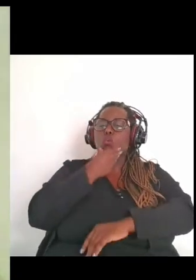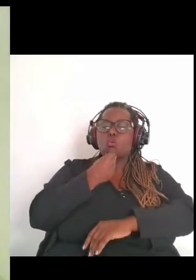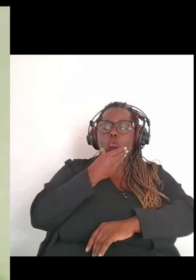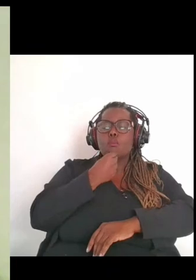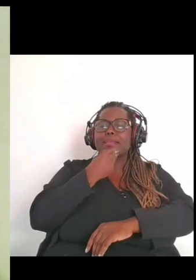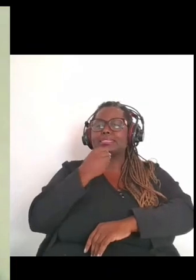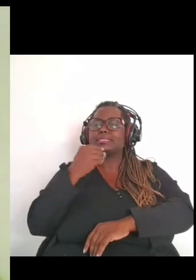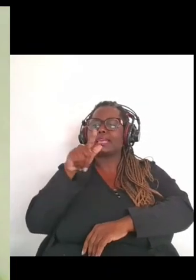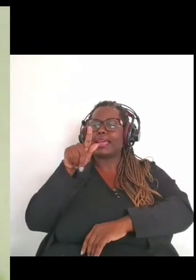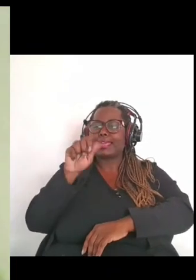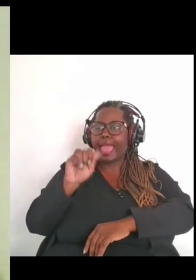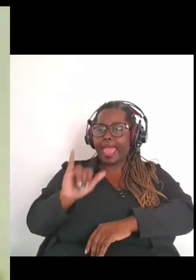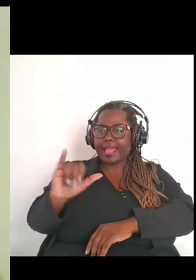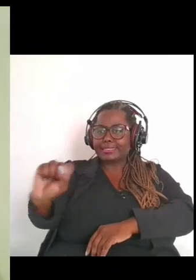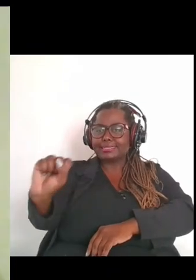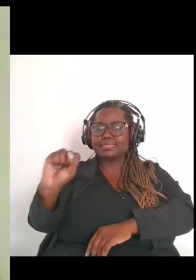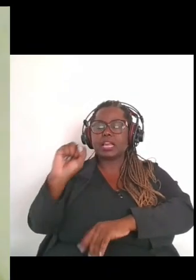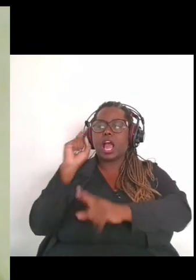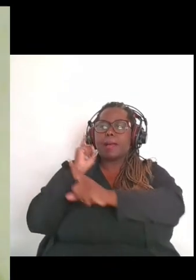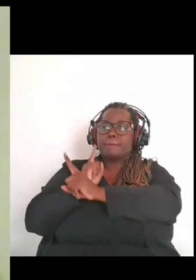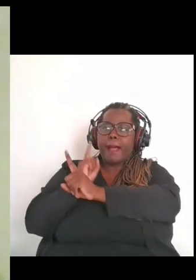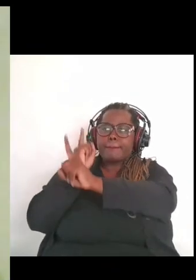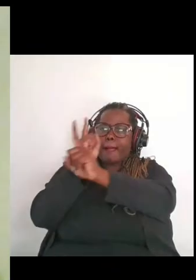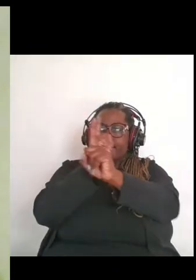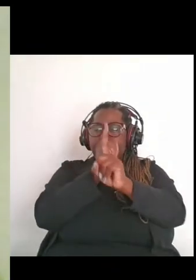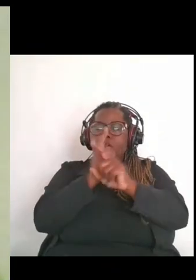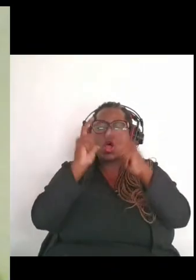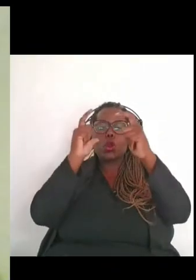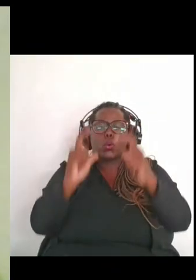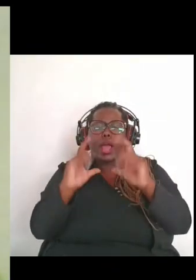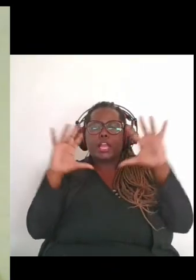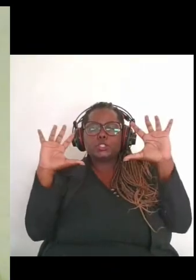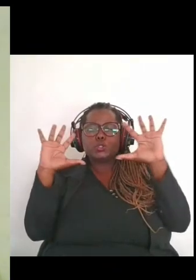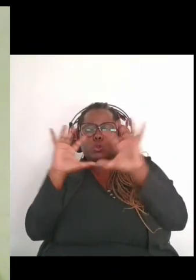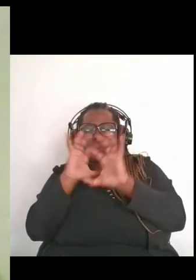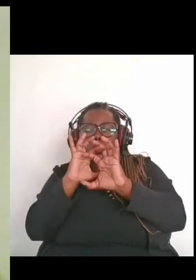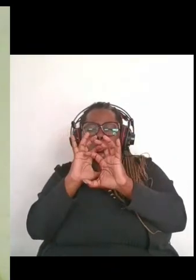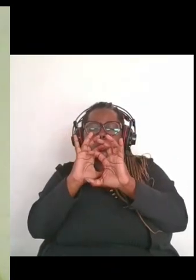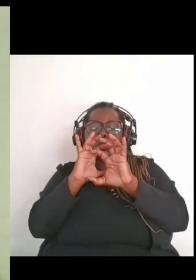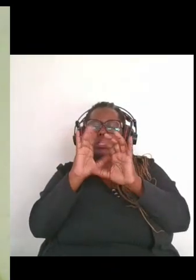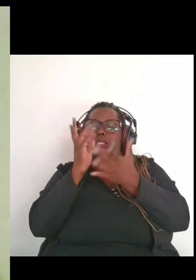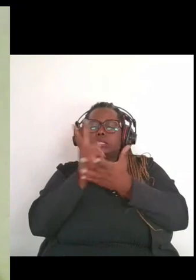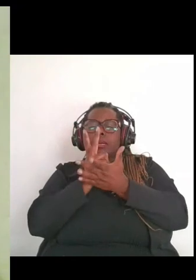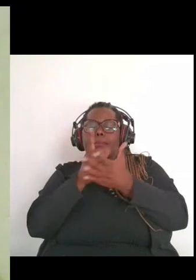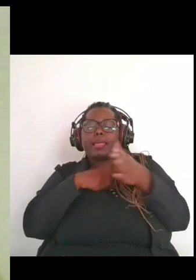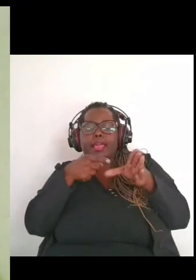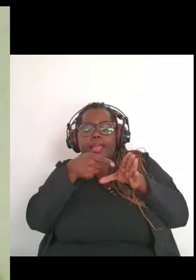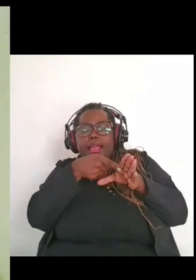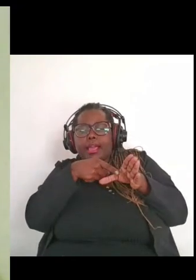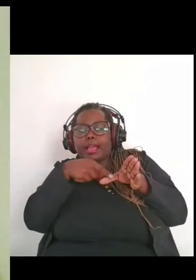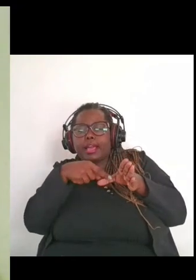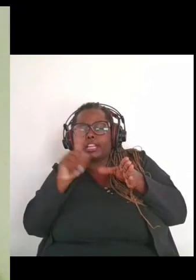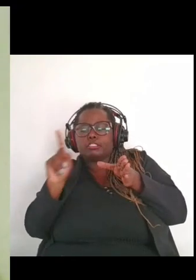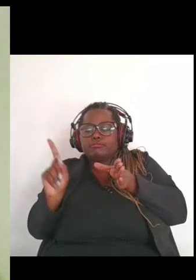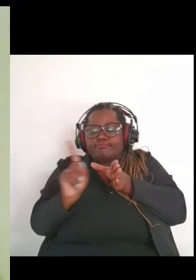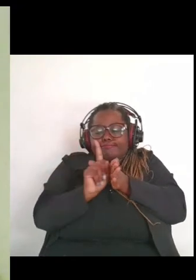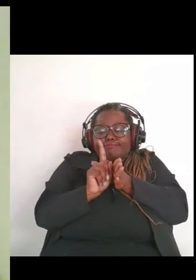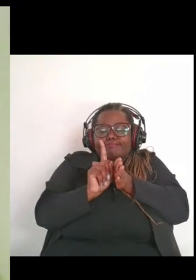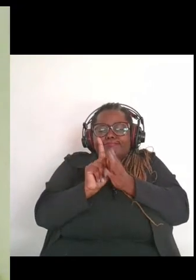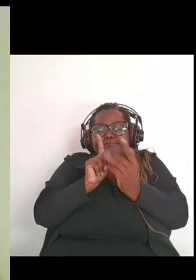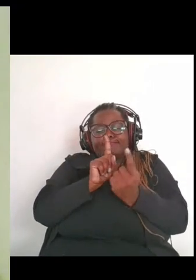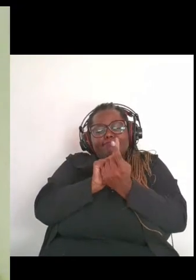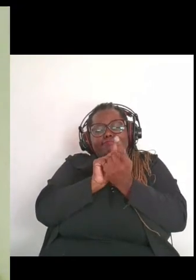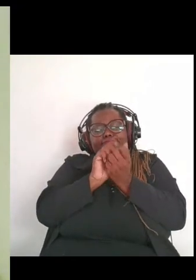maybe today it's uh at least in Europe it's it's part of our fetish that we meet in in